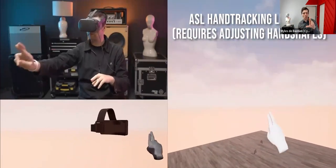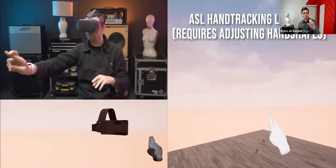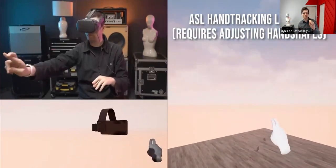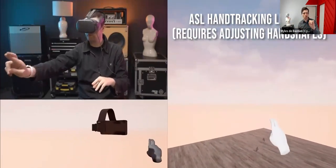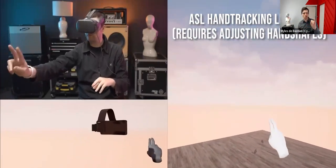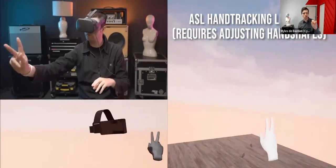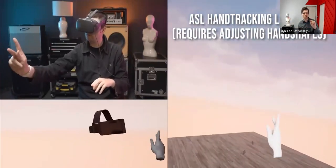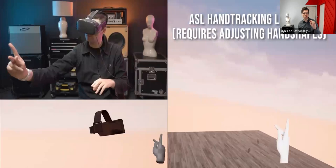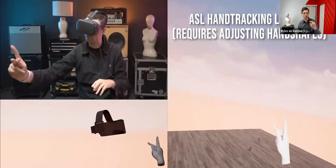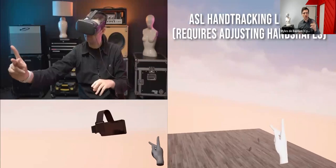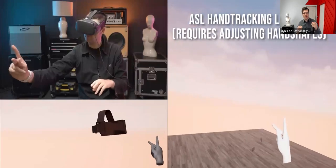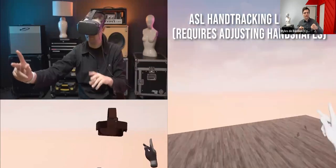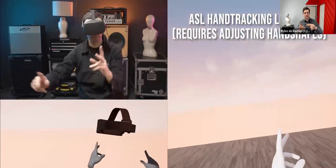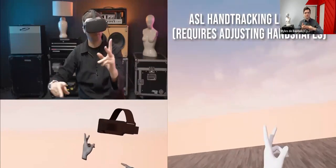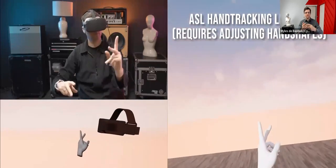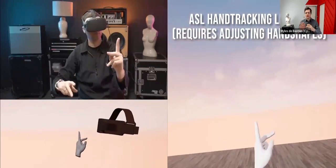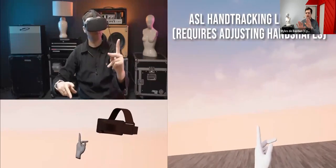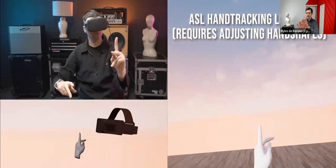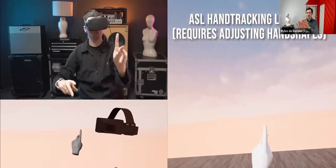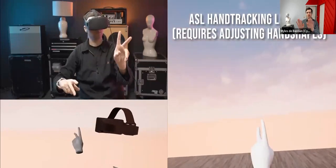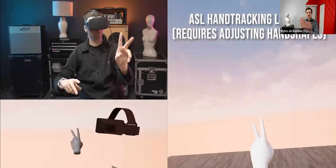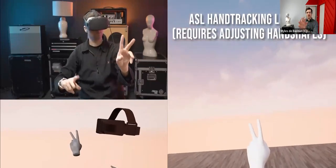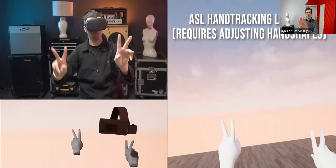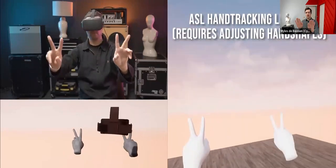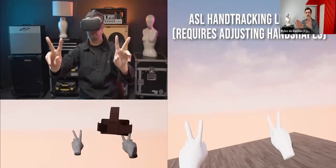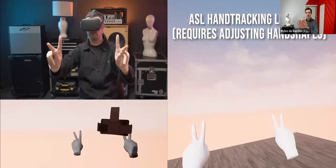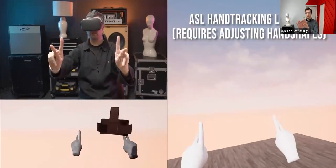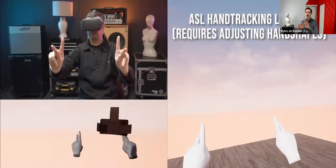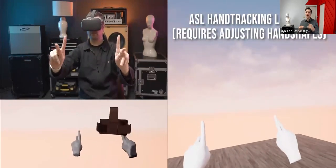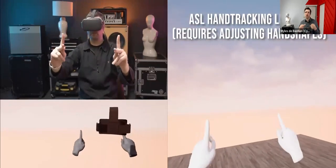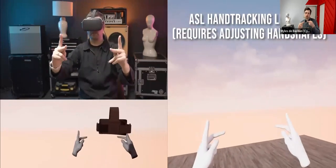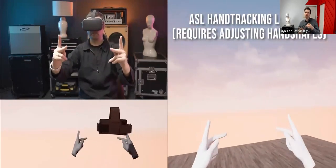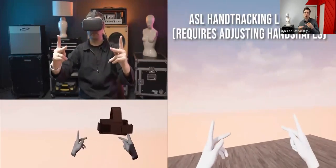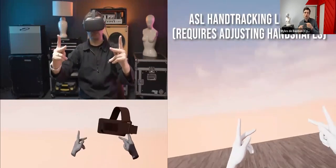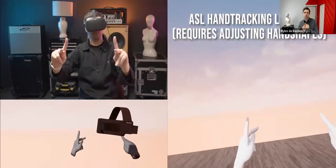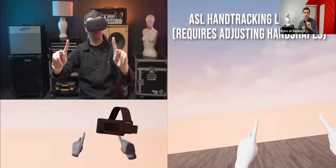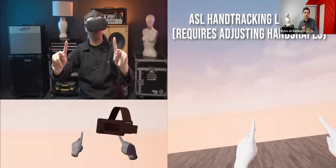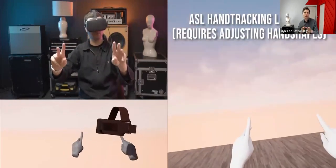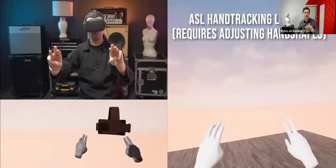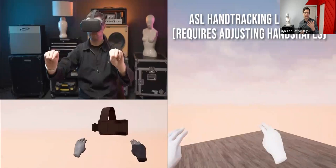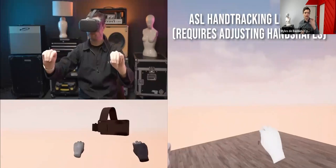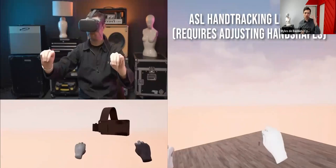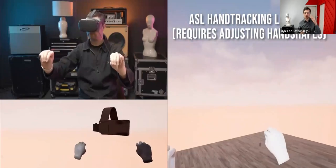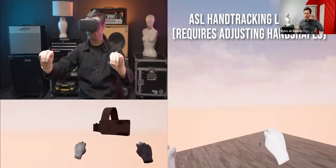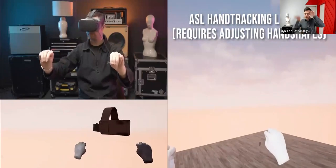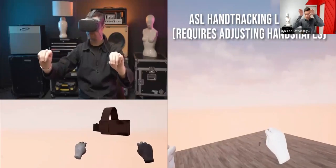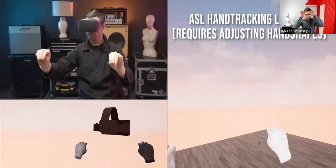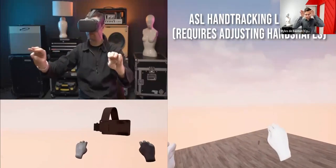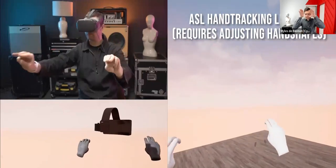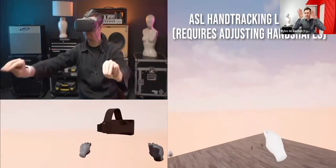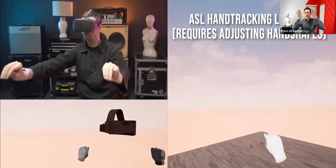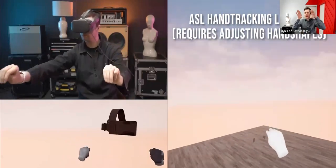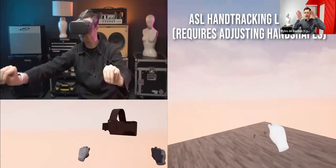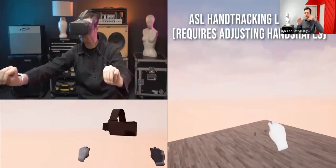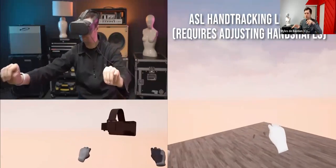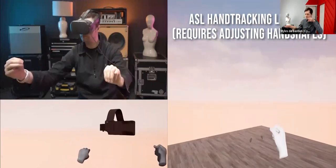other in occlusion, that's what happens. The occlusion happens. So that is a struggle that I'm still